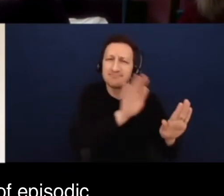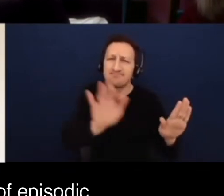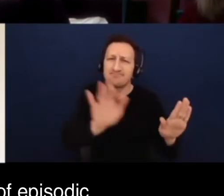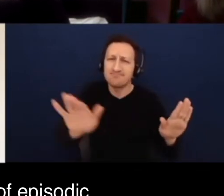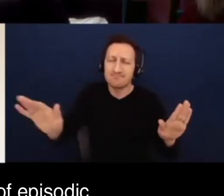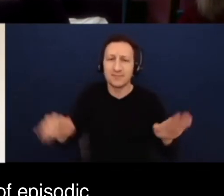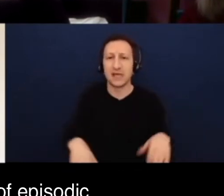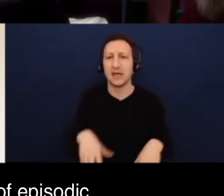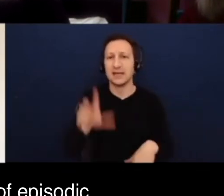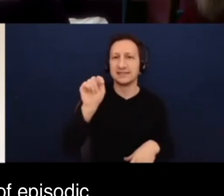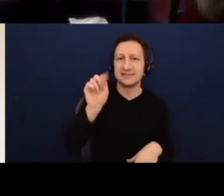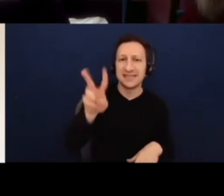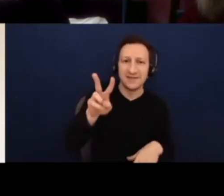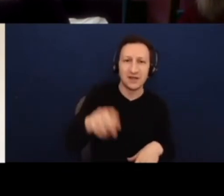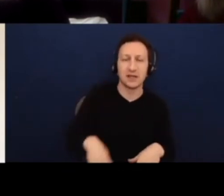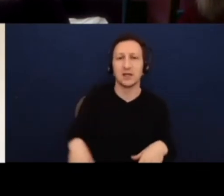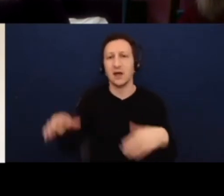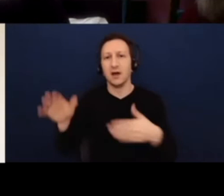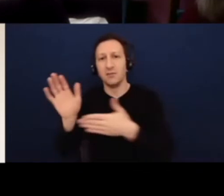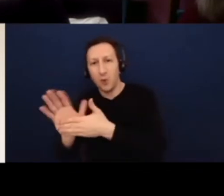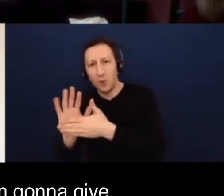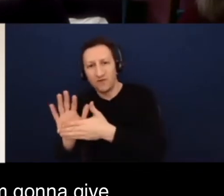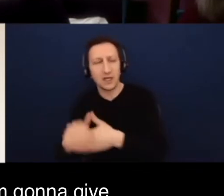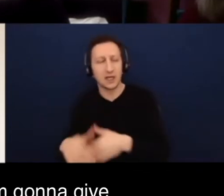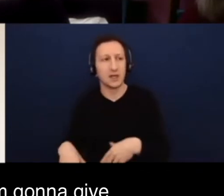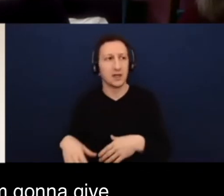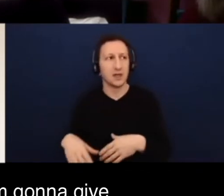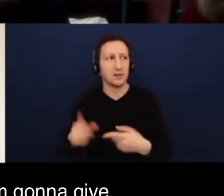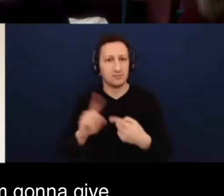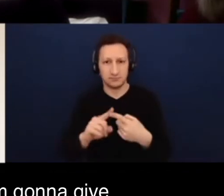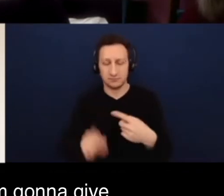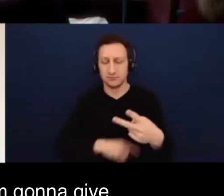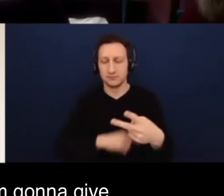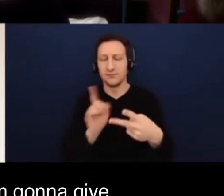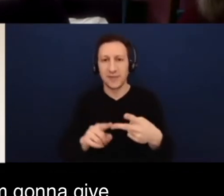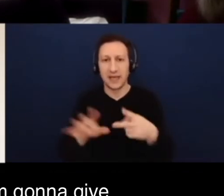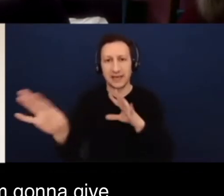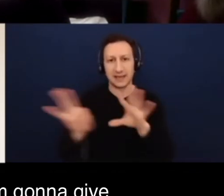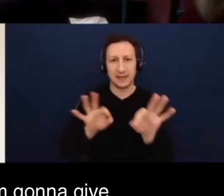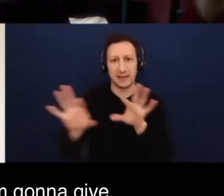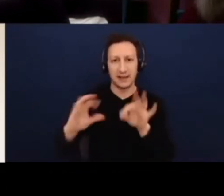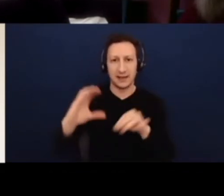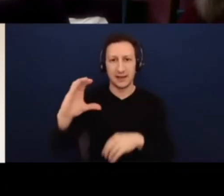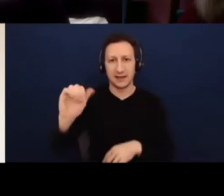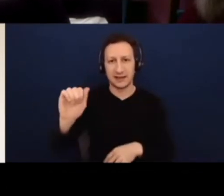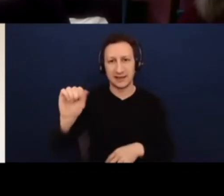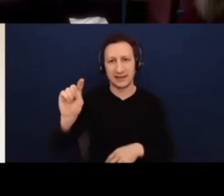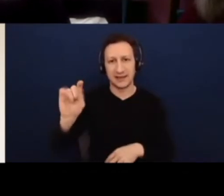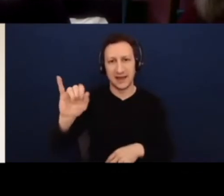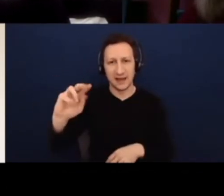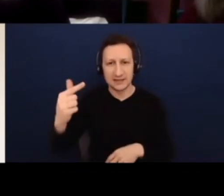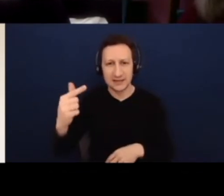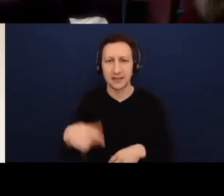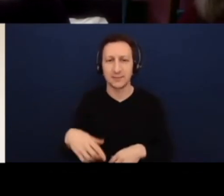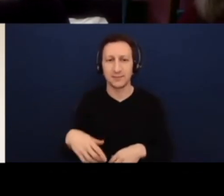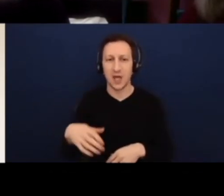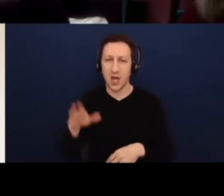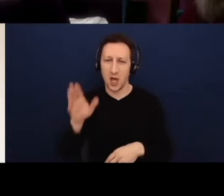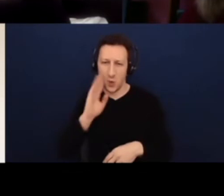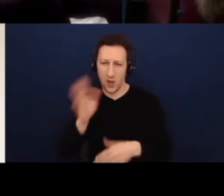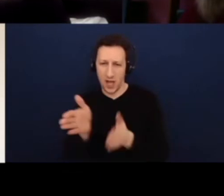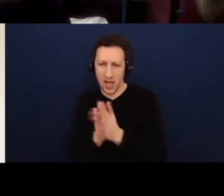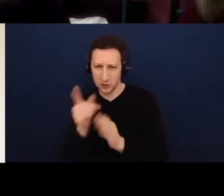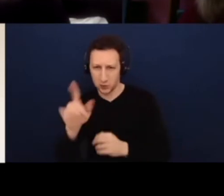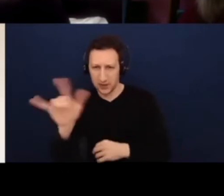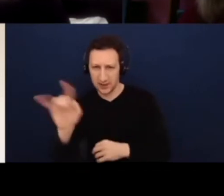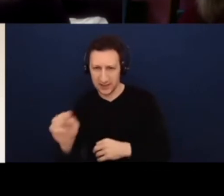episodic versus a full-length film, and then a little bit of casting. And then I'm going to give Allison an opportunity to speak because she also has done work with